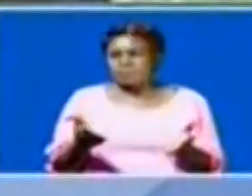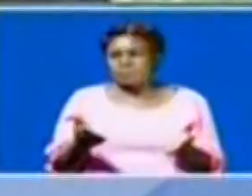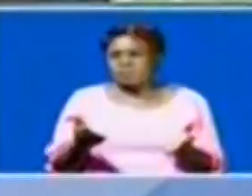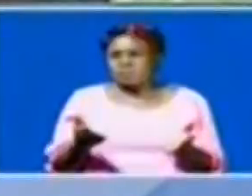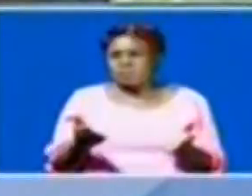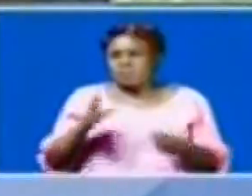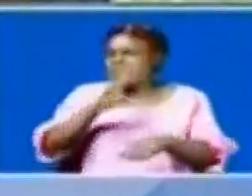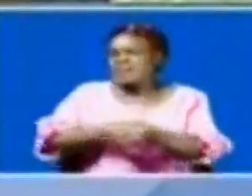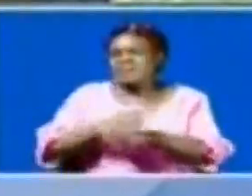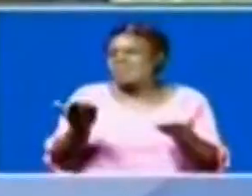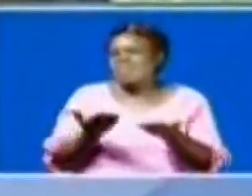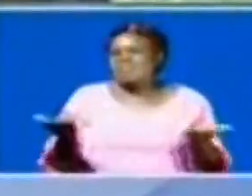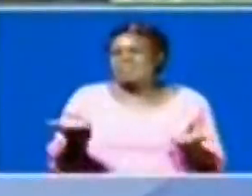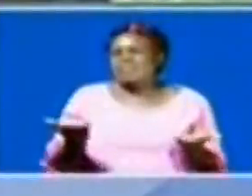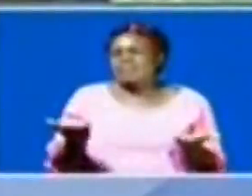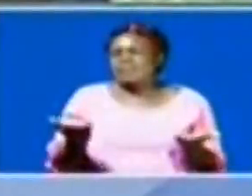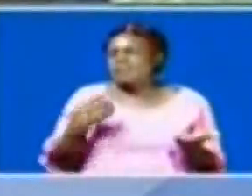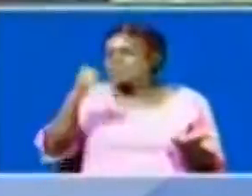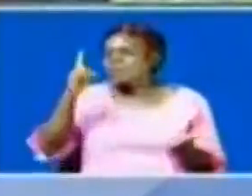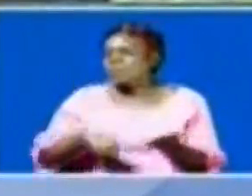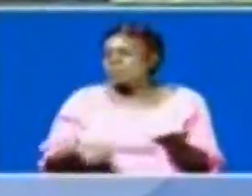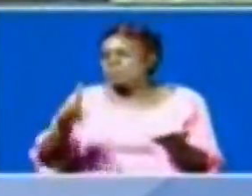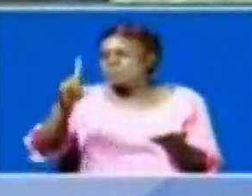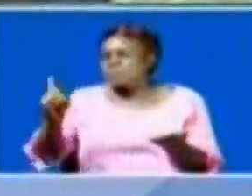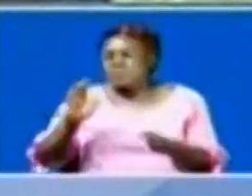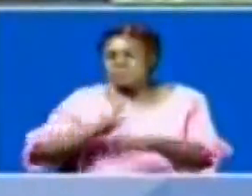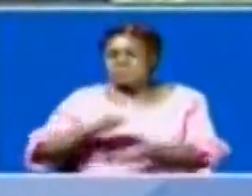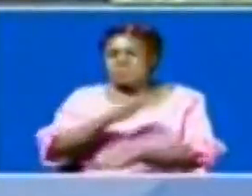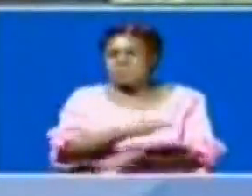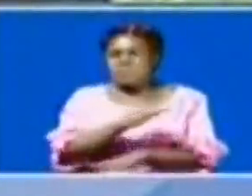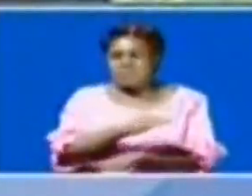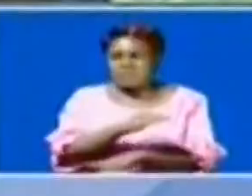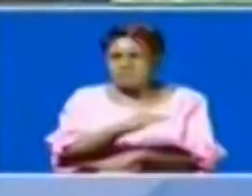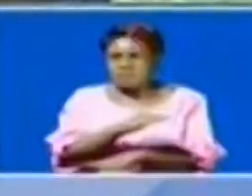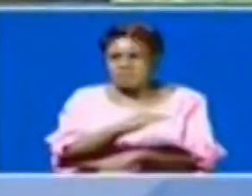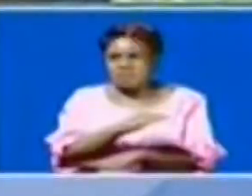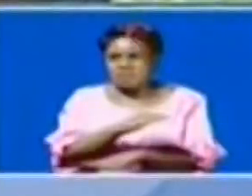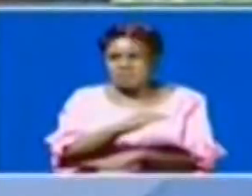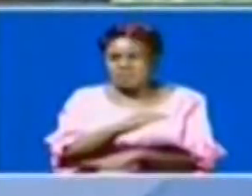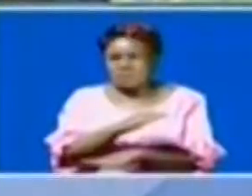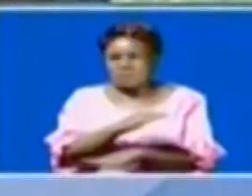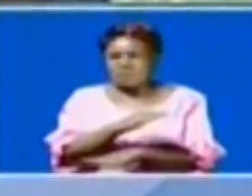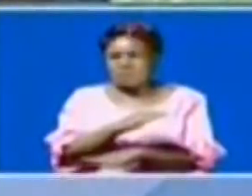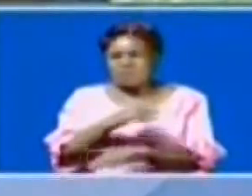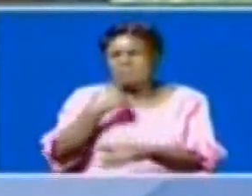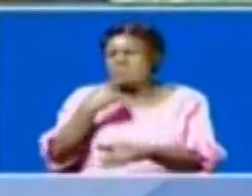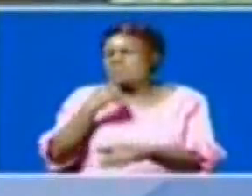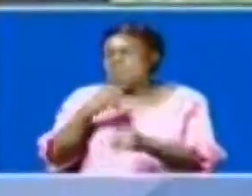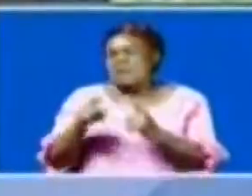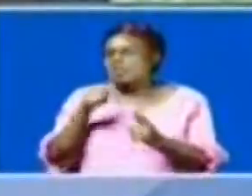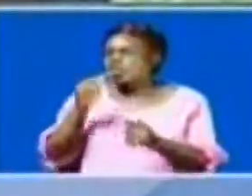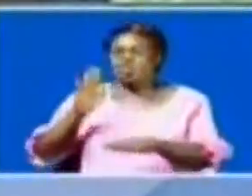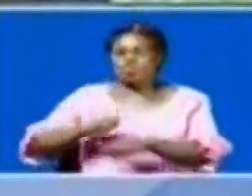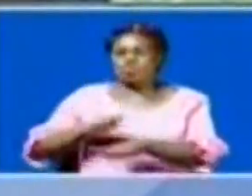unearth anything? Have they talked to you? A very good evening for Ben Kitili, but not a particularly good evening